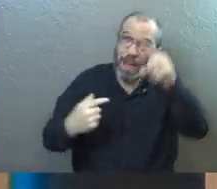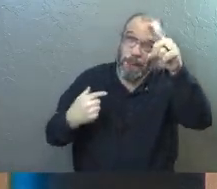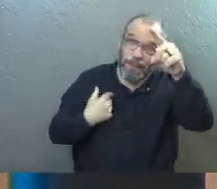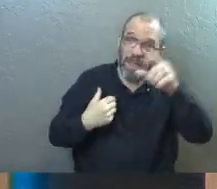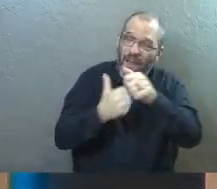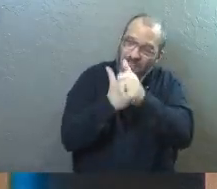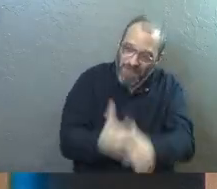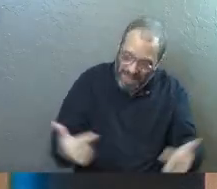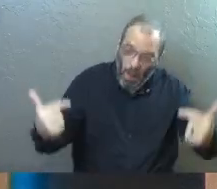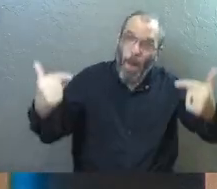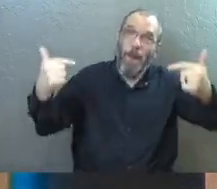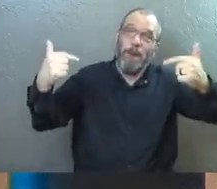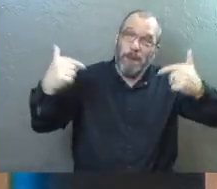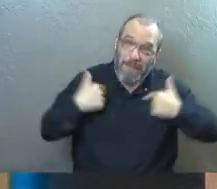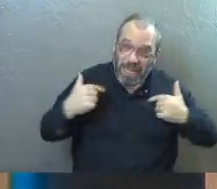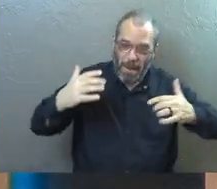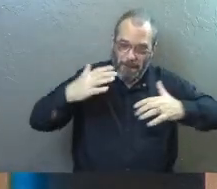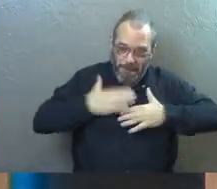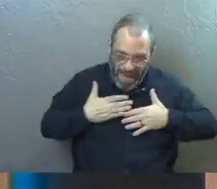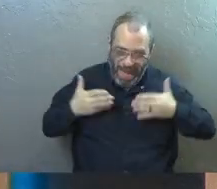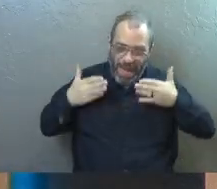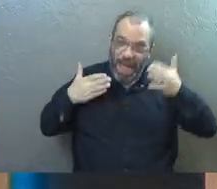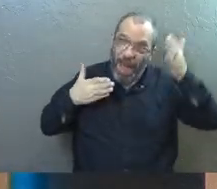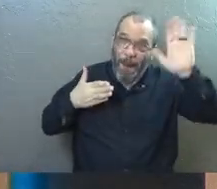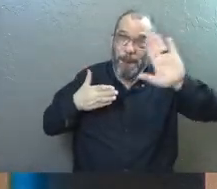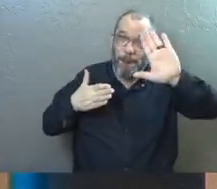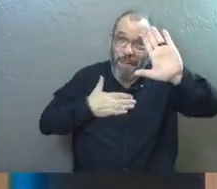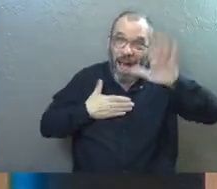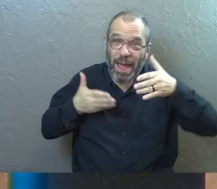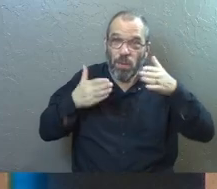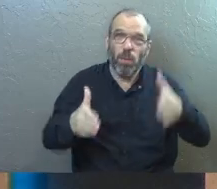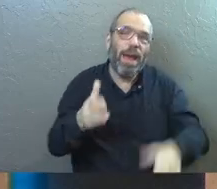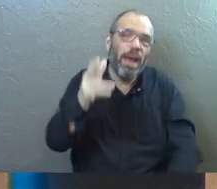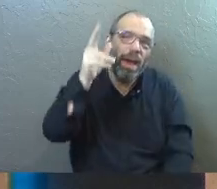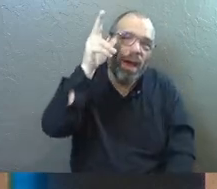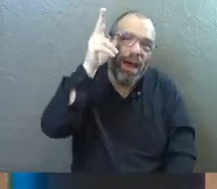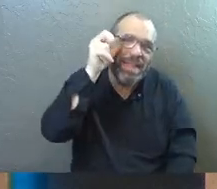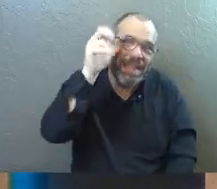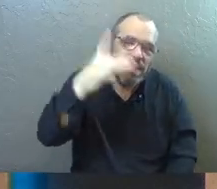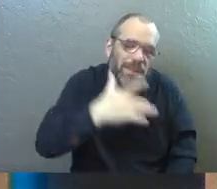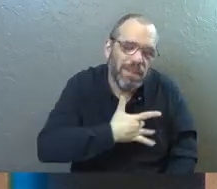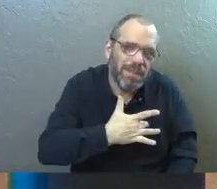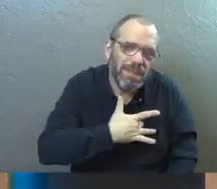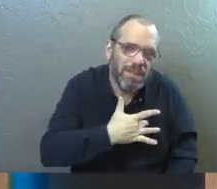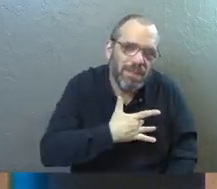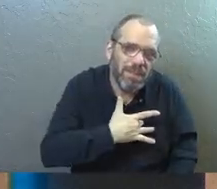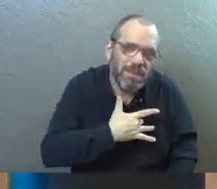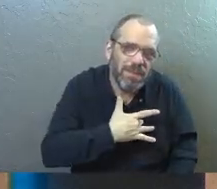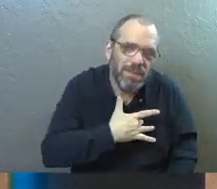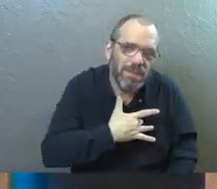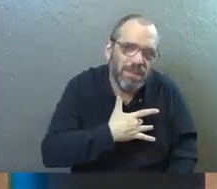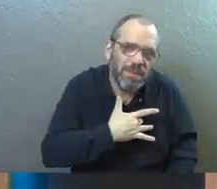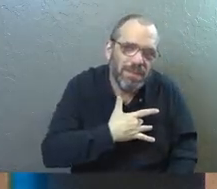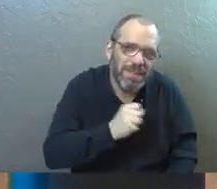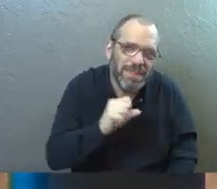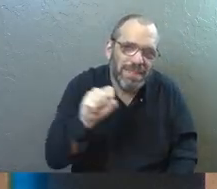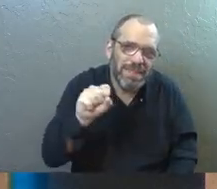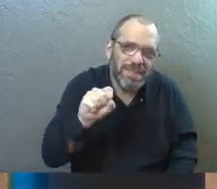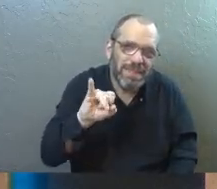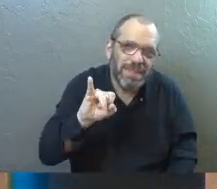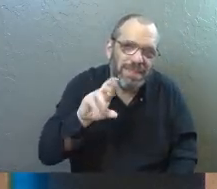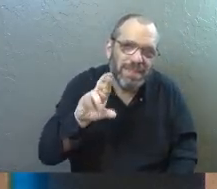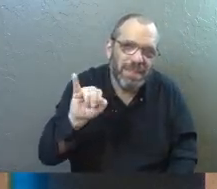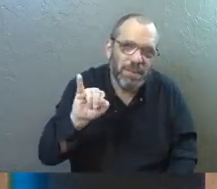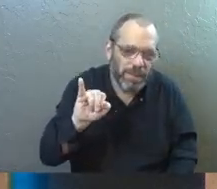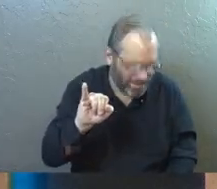Follow my path that I have for you, my way for you. We got to listen to the voice that helps the most. Siri. No, I'm just kidding.